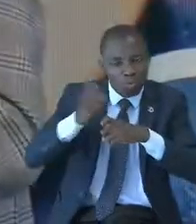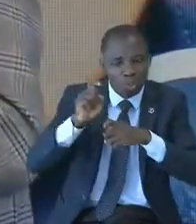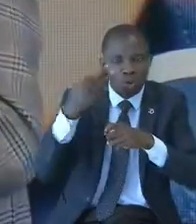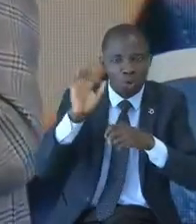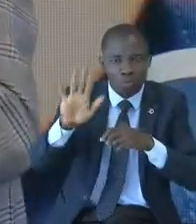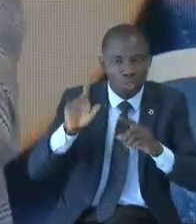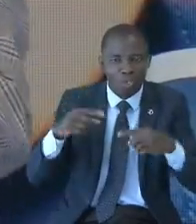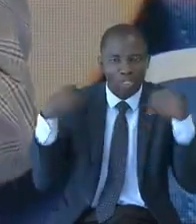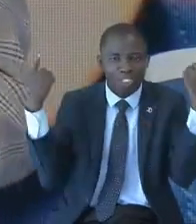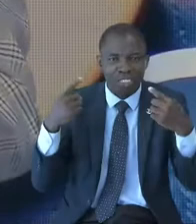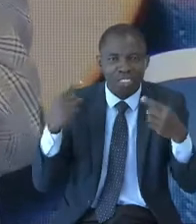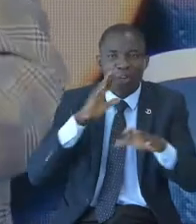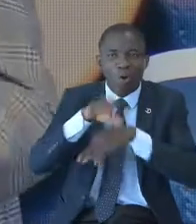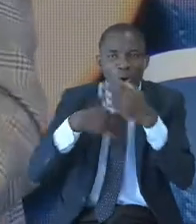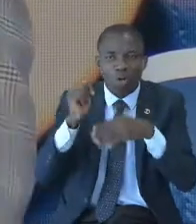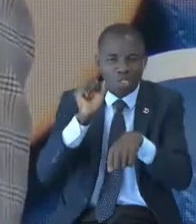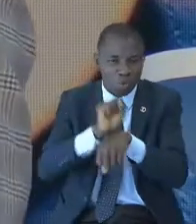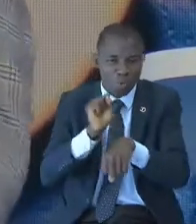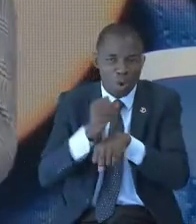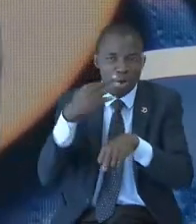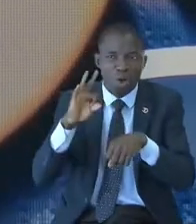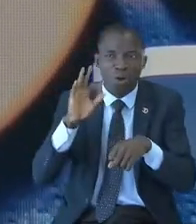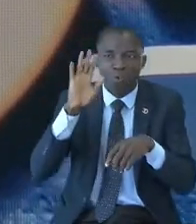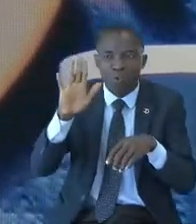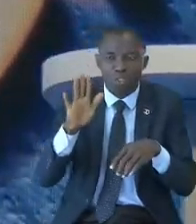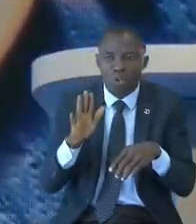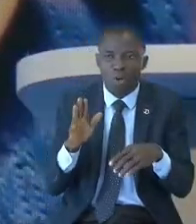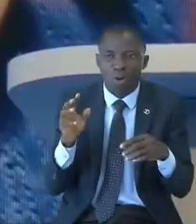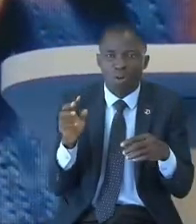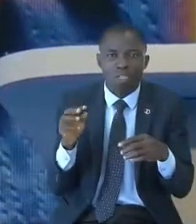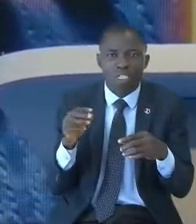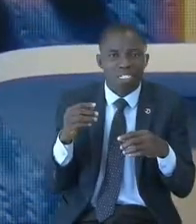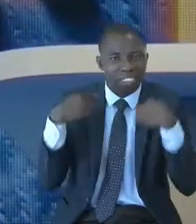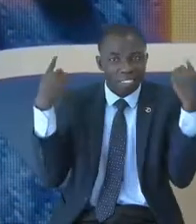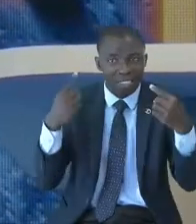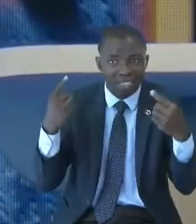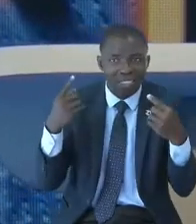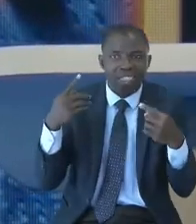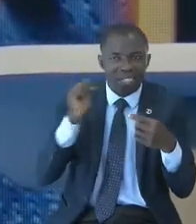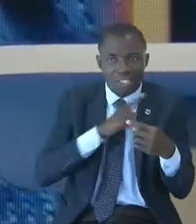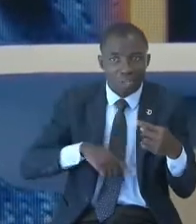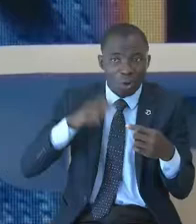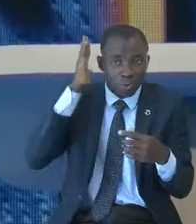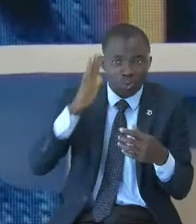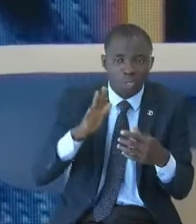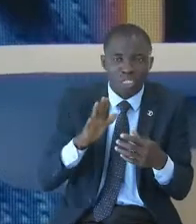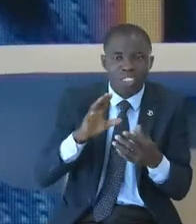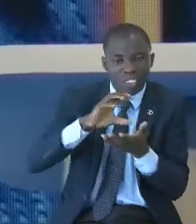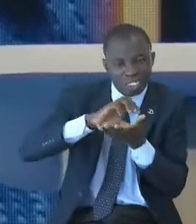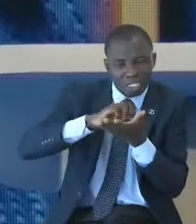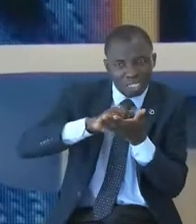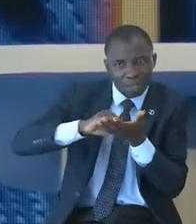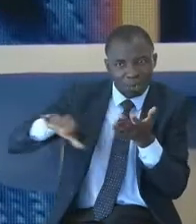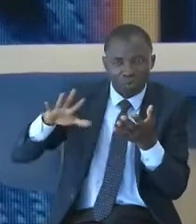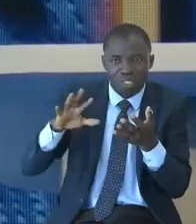sin, all the wounds of your pain, the Lord will treat you. You'll be